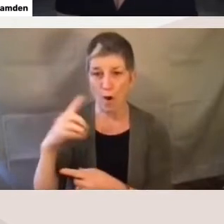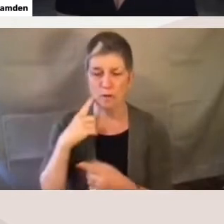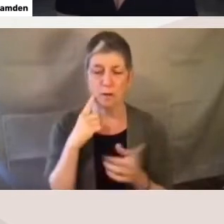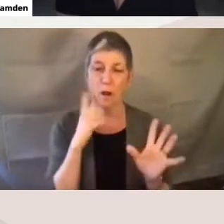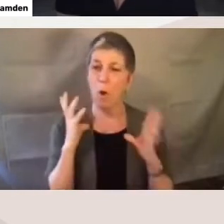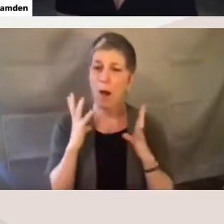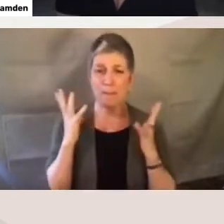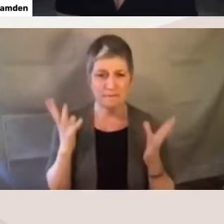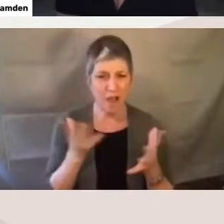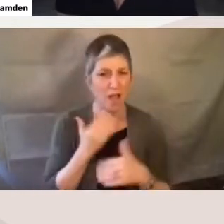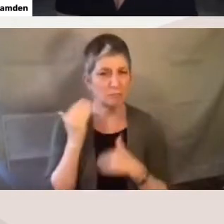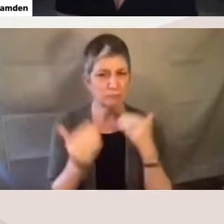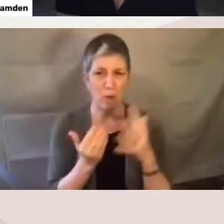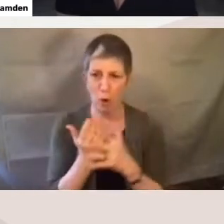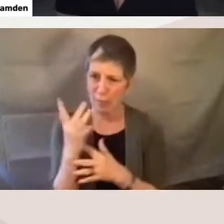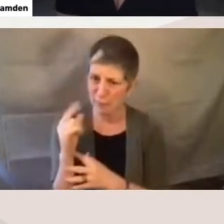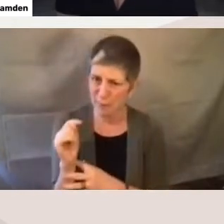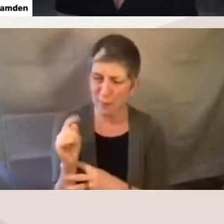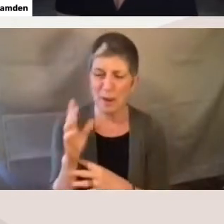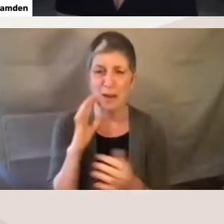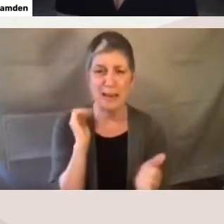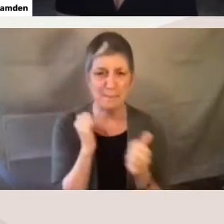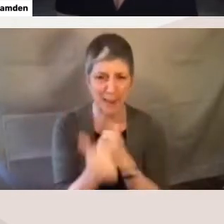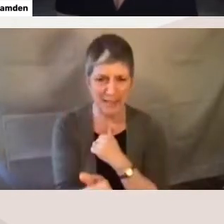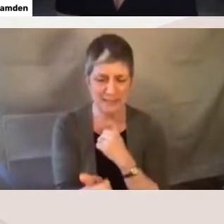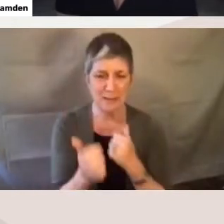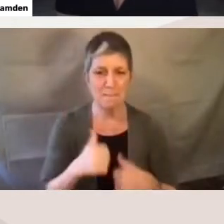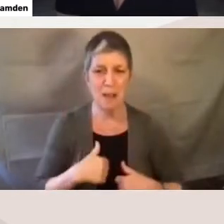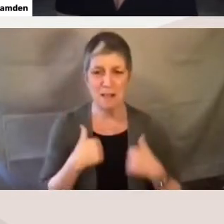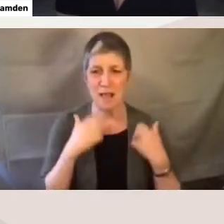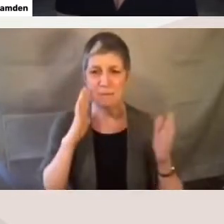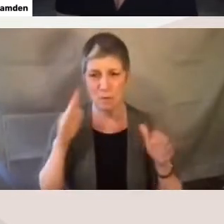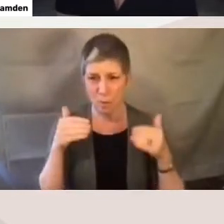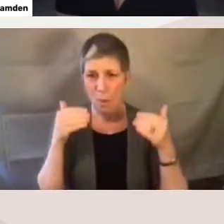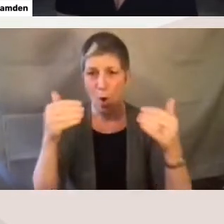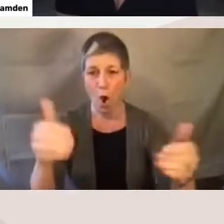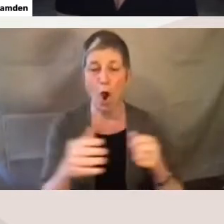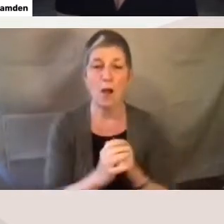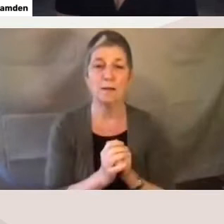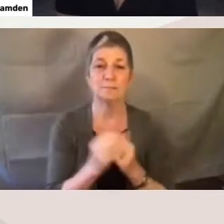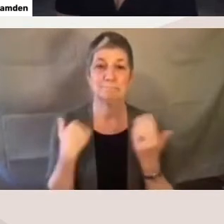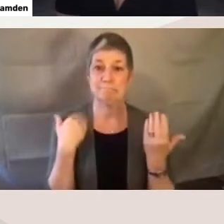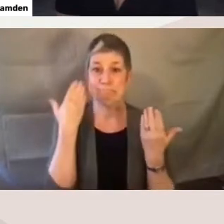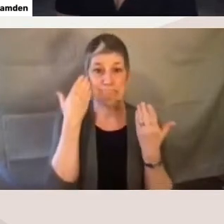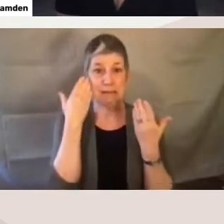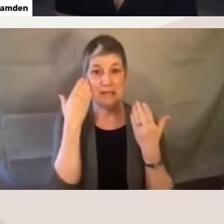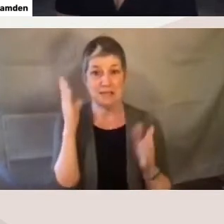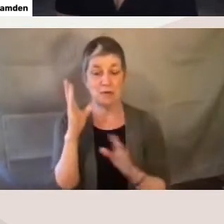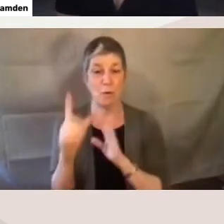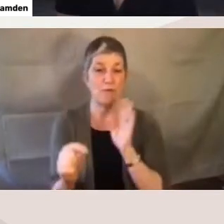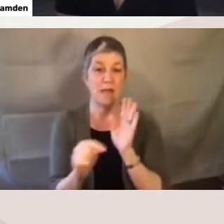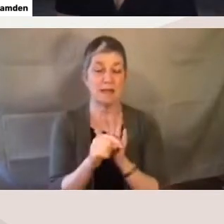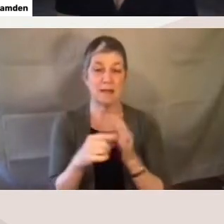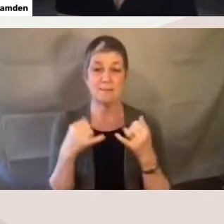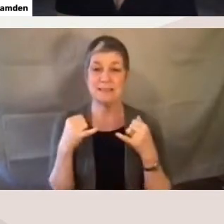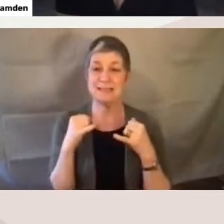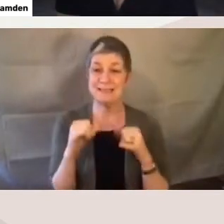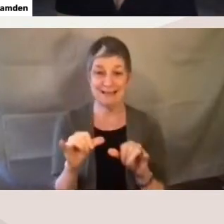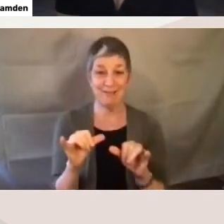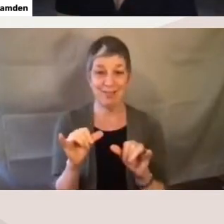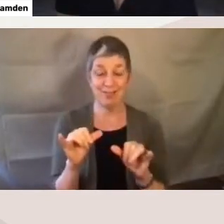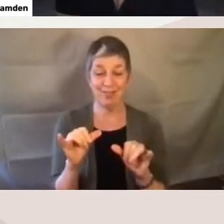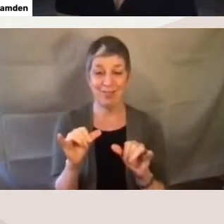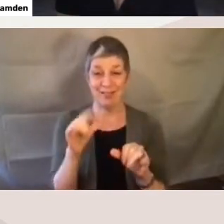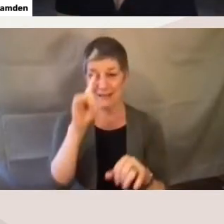going to get through it, get past it, and my life is going to go on. I didn't know at that time, still in my mind,